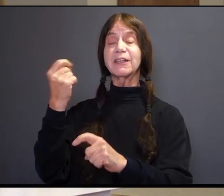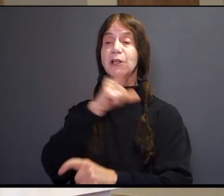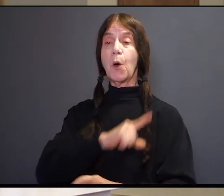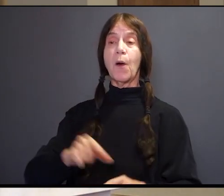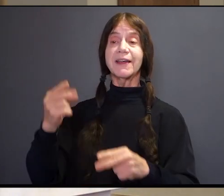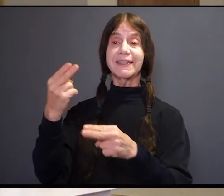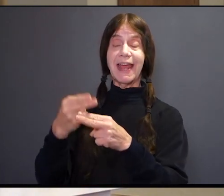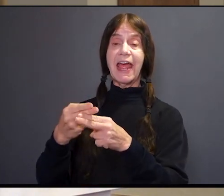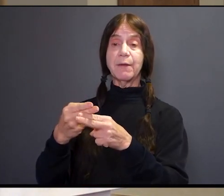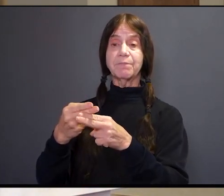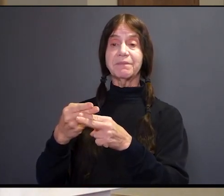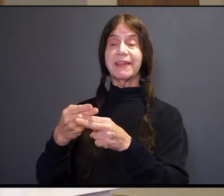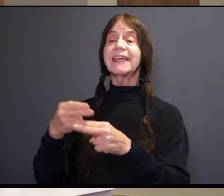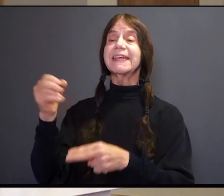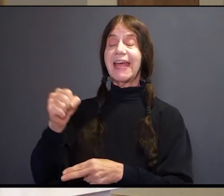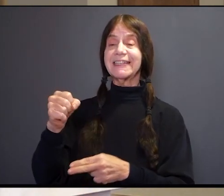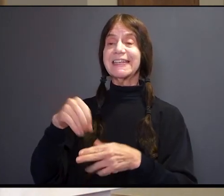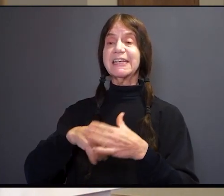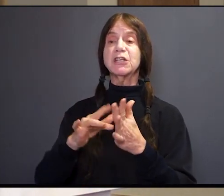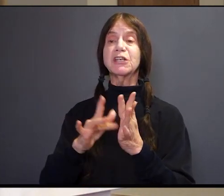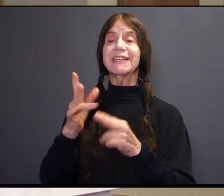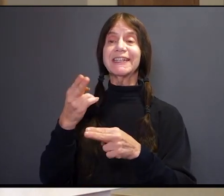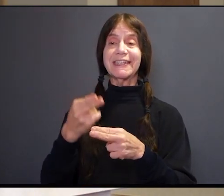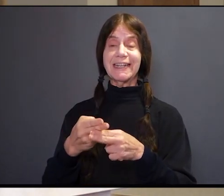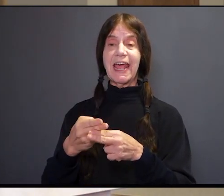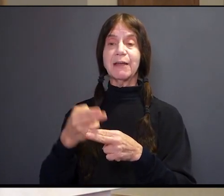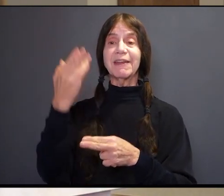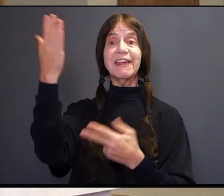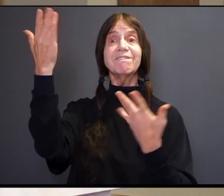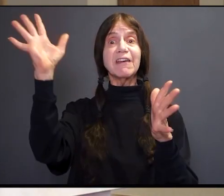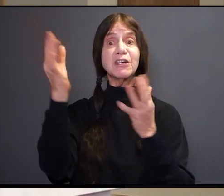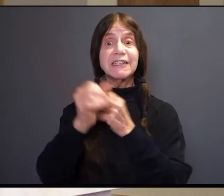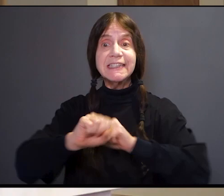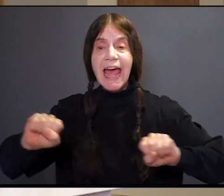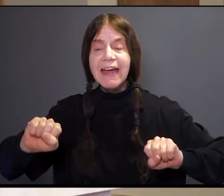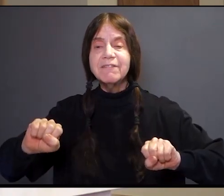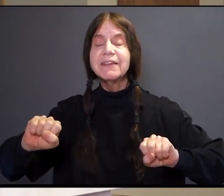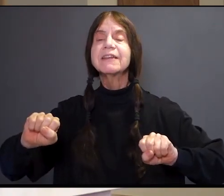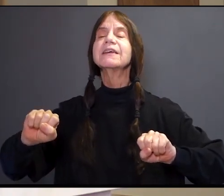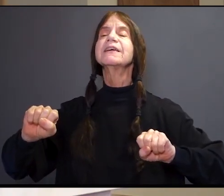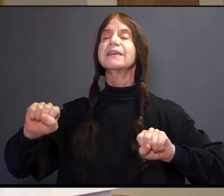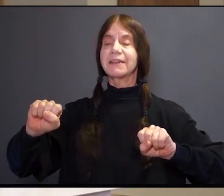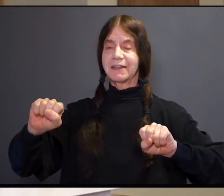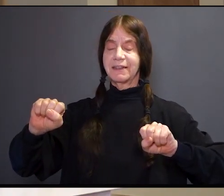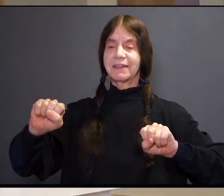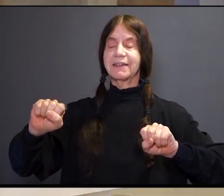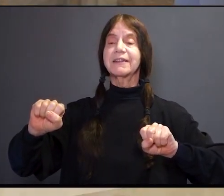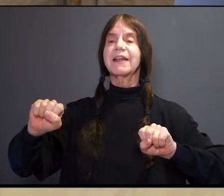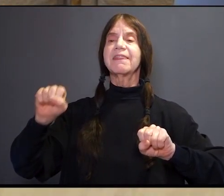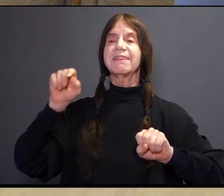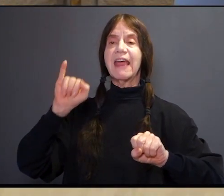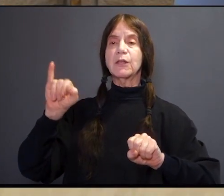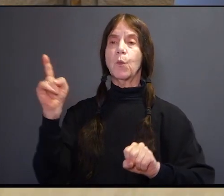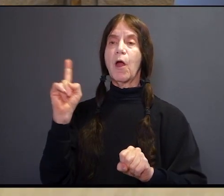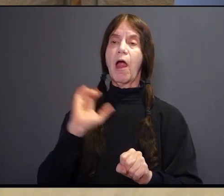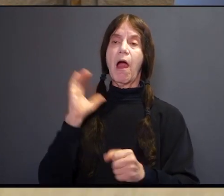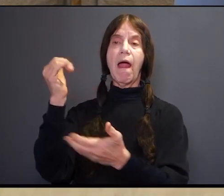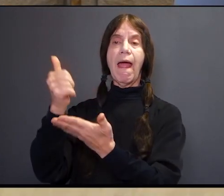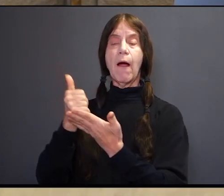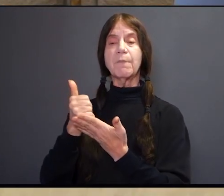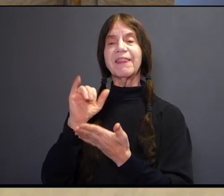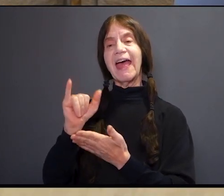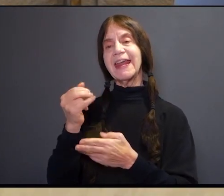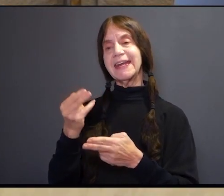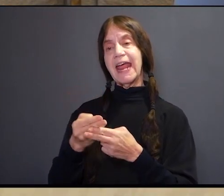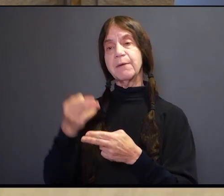Lord." In the name of Jesus, He saves, and we find our help. This name was